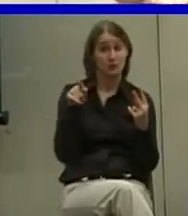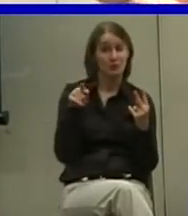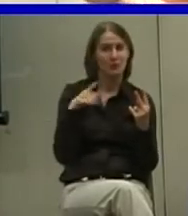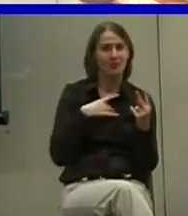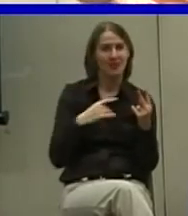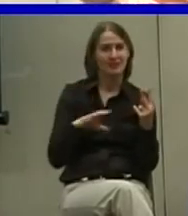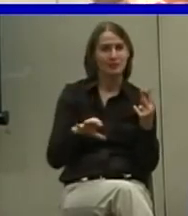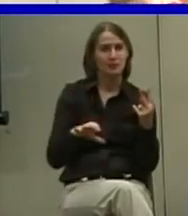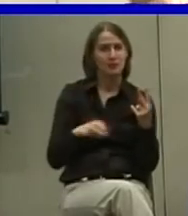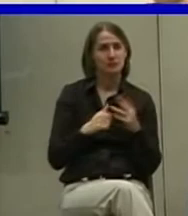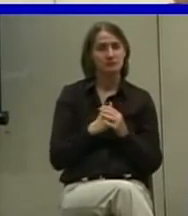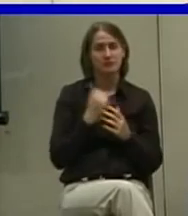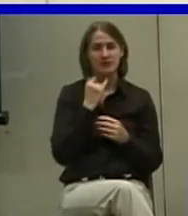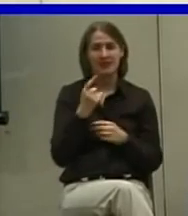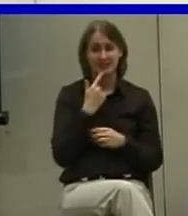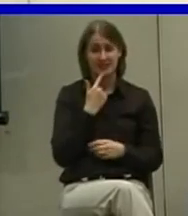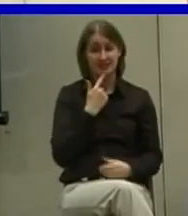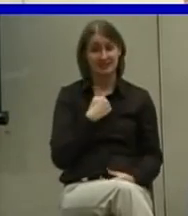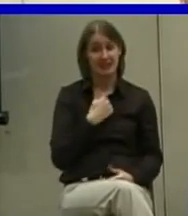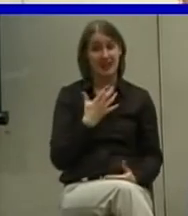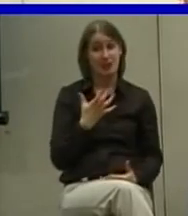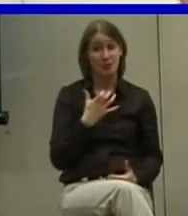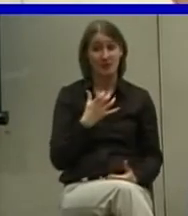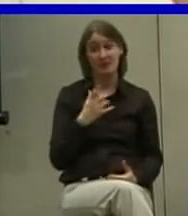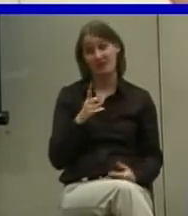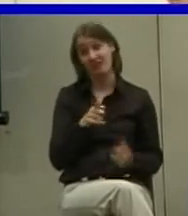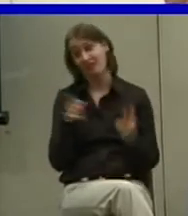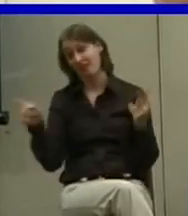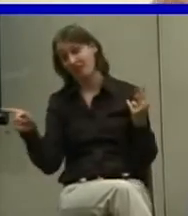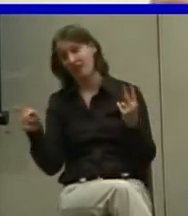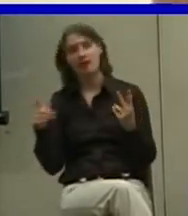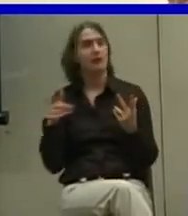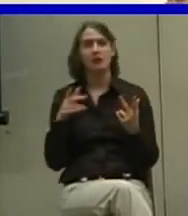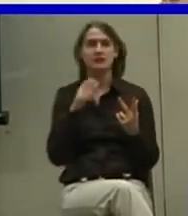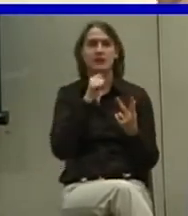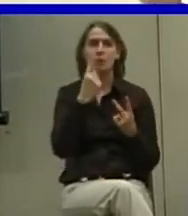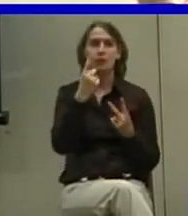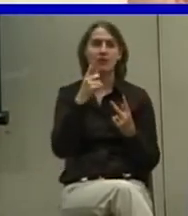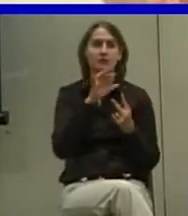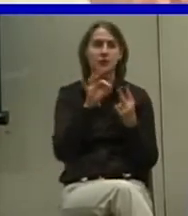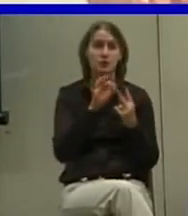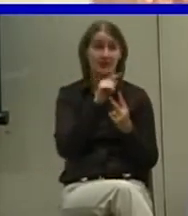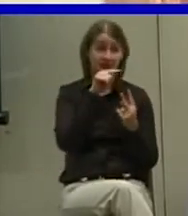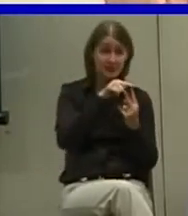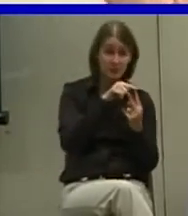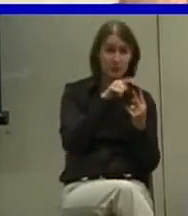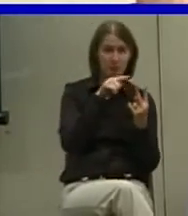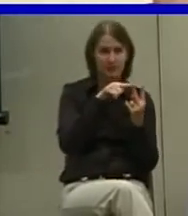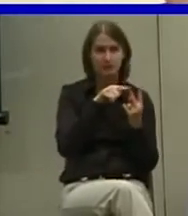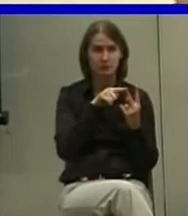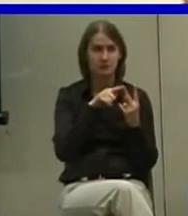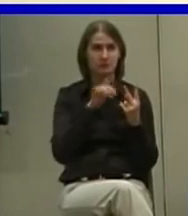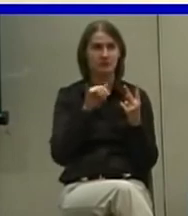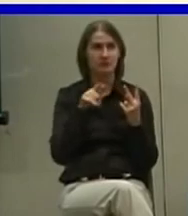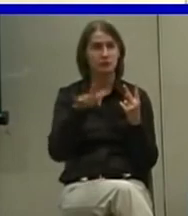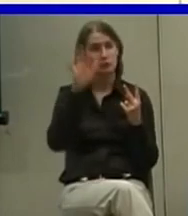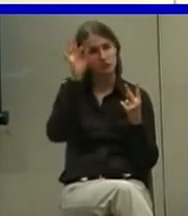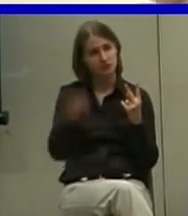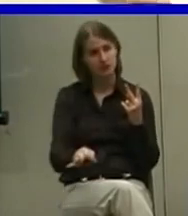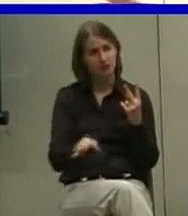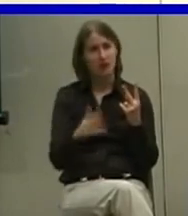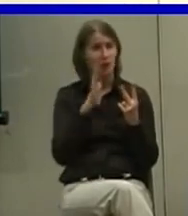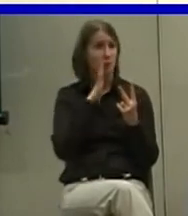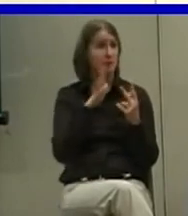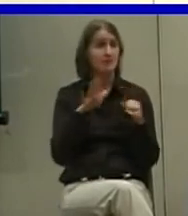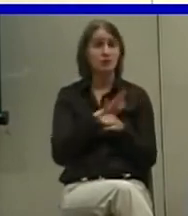like to do? And if they say, I want to go do this other thing, but that's not one of the choices. This one or this one, you choose. I'm going to leave it